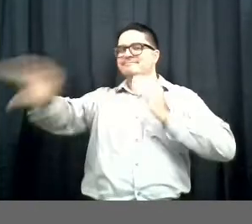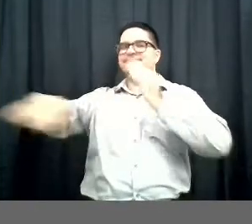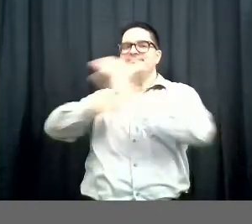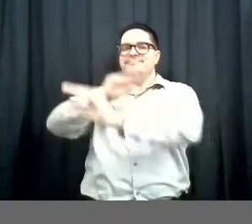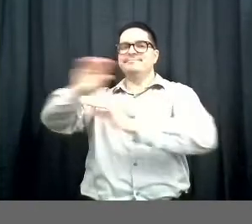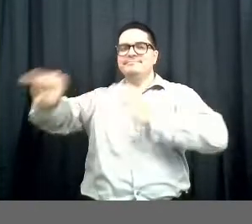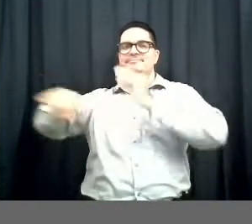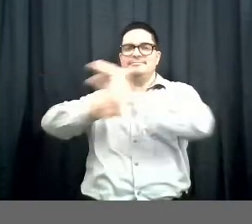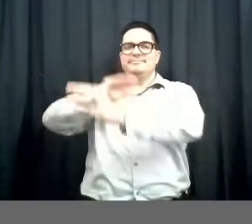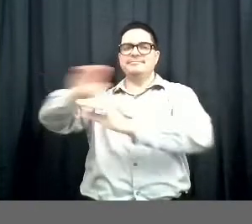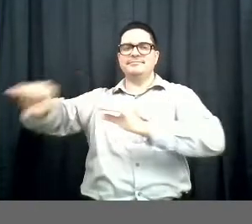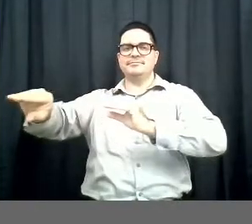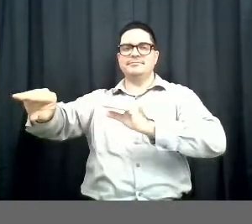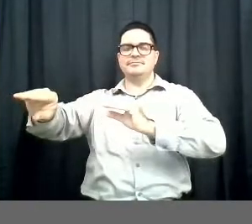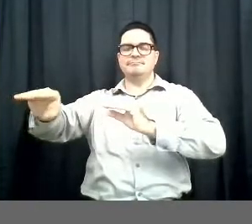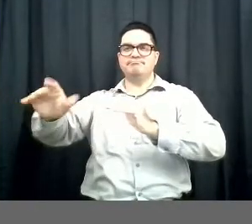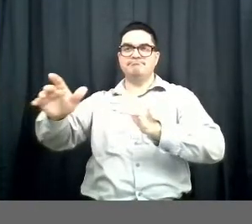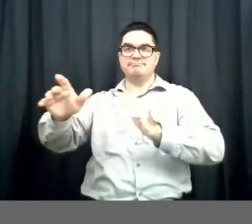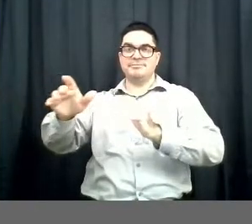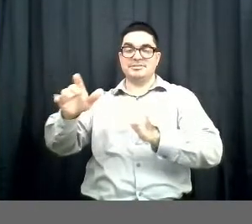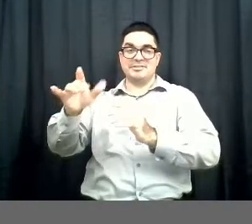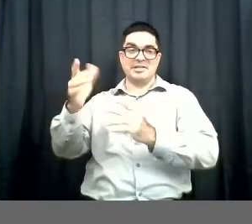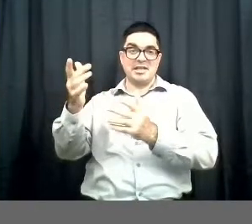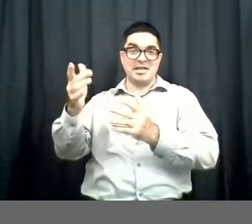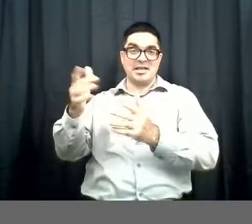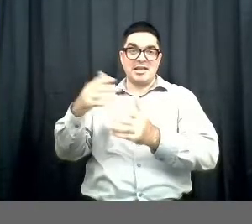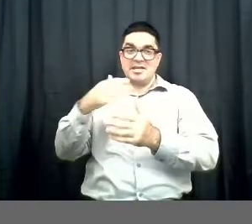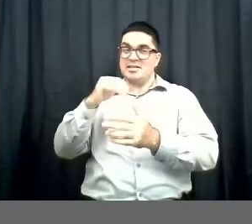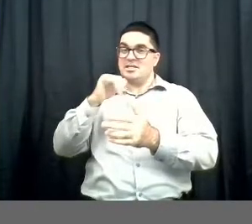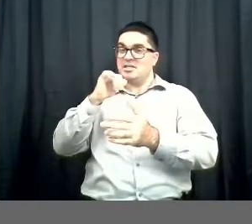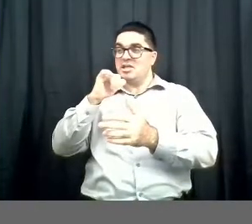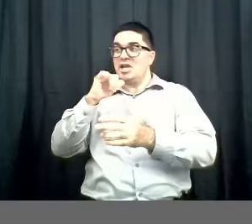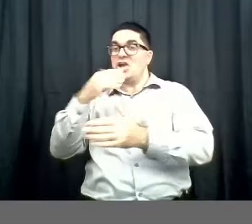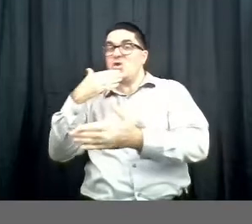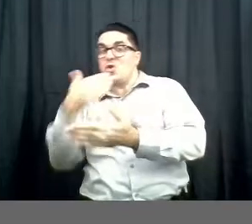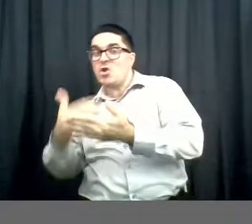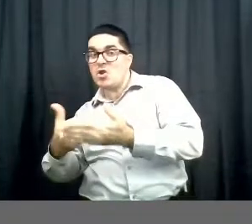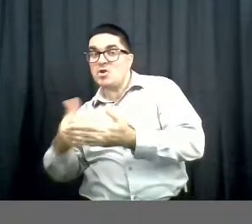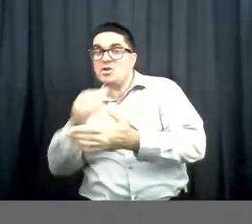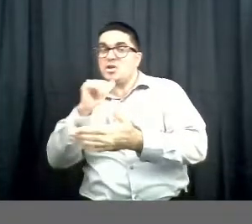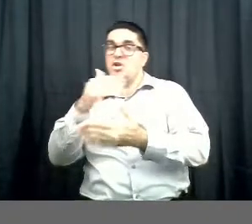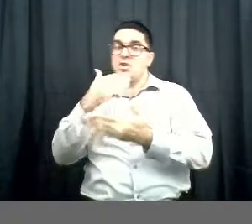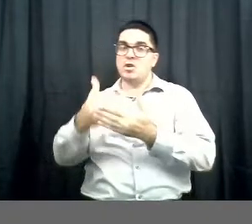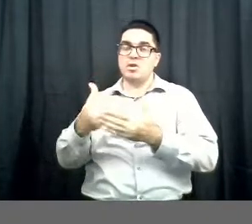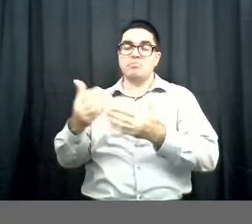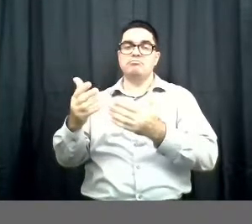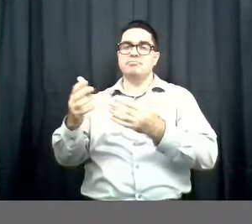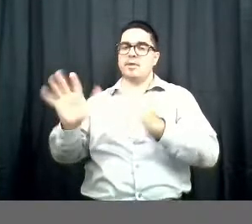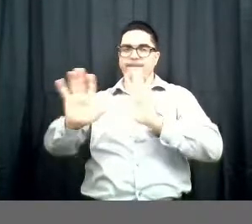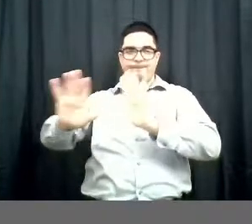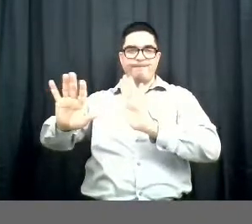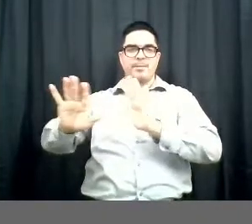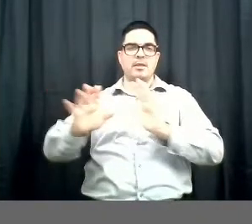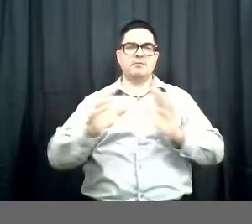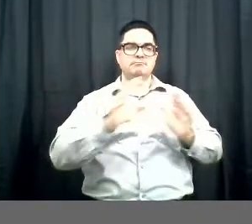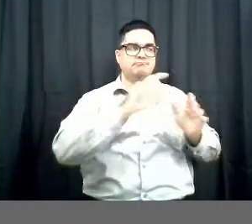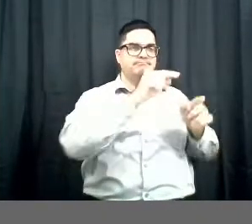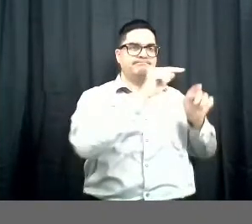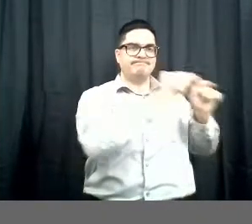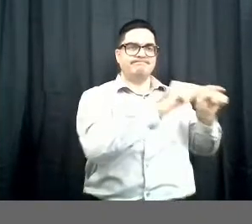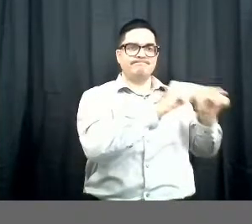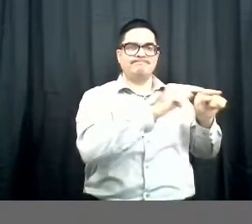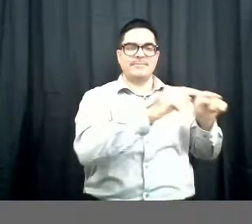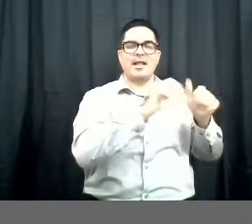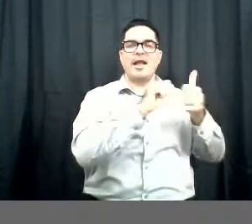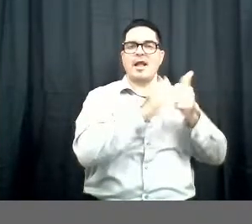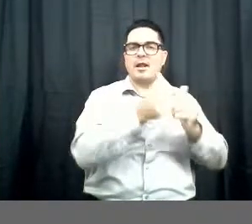is valuable or not valuable, it's how you're going to pay for it is the question. And we don't have an answer as to how we would be able to